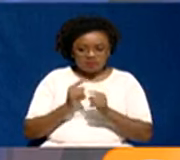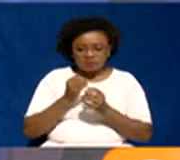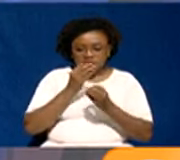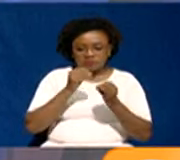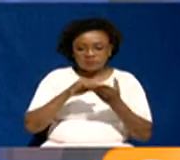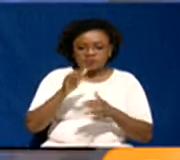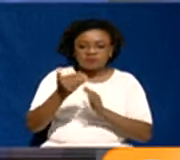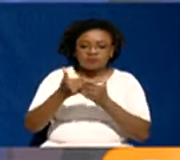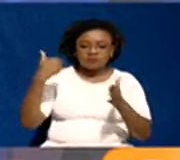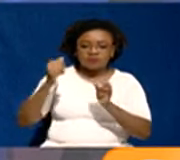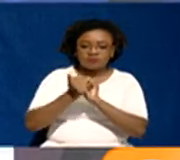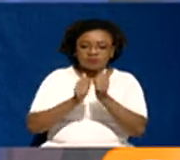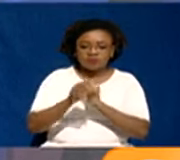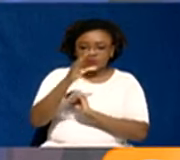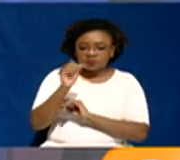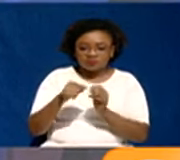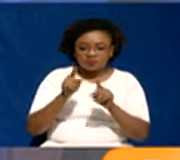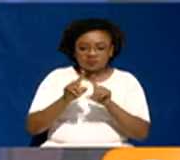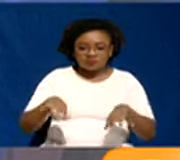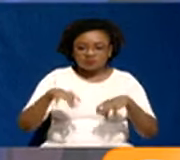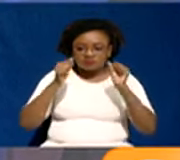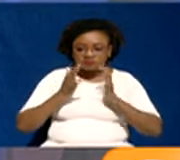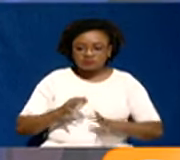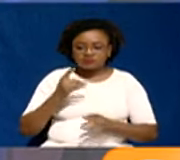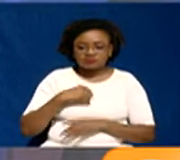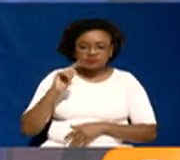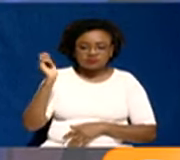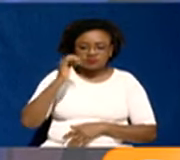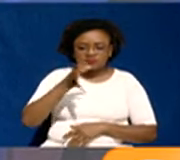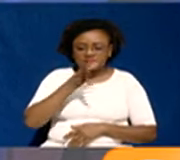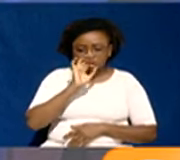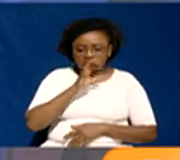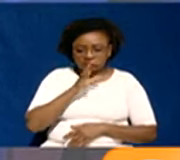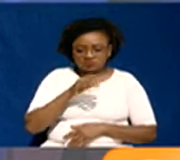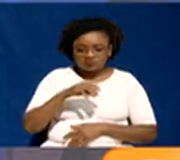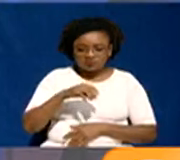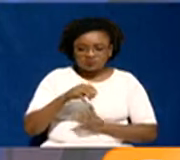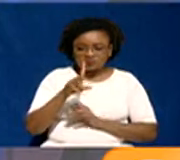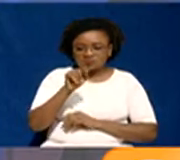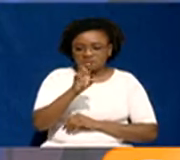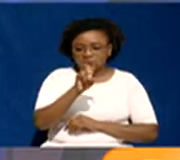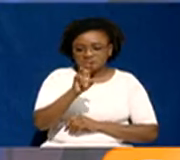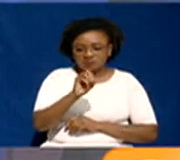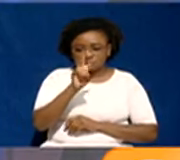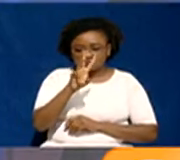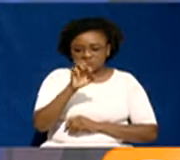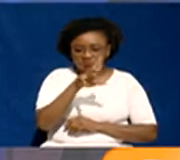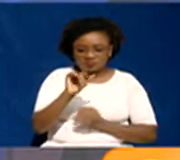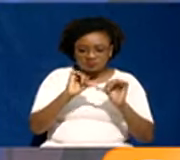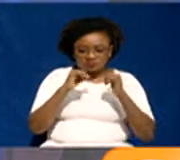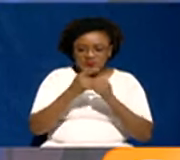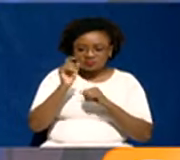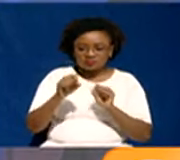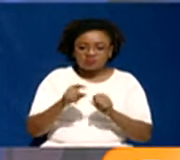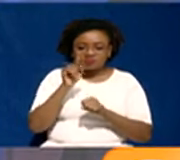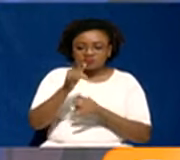now former Sports cabinet secretary and chairman of the Kenya water towers agency Rashid aesa could spend this weekend in police